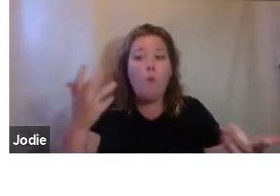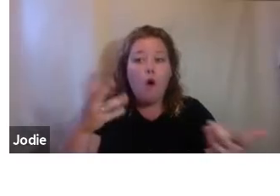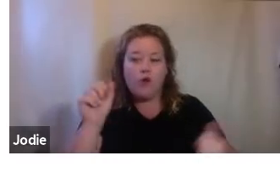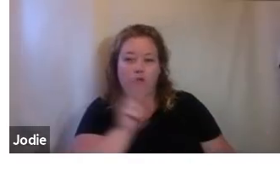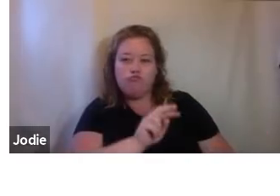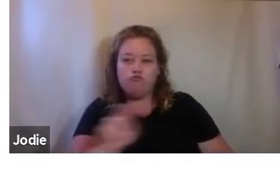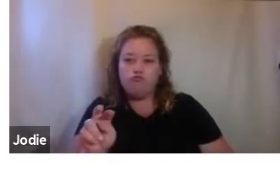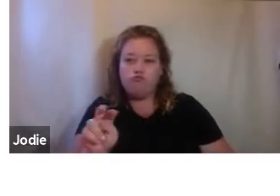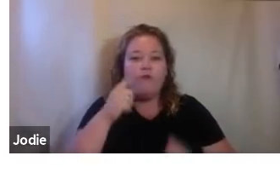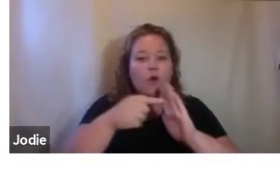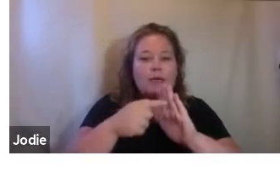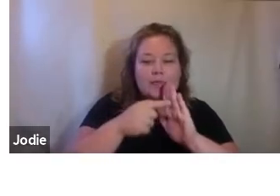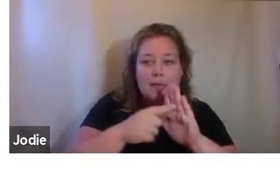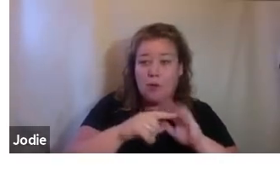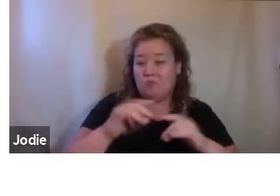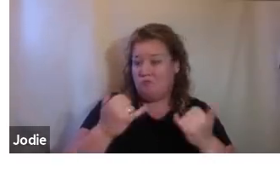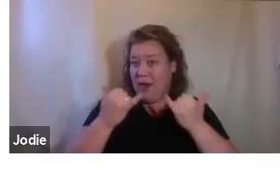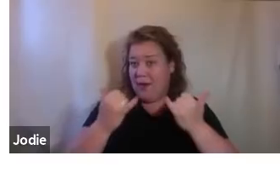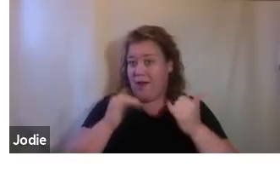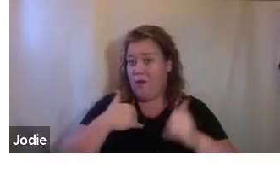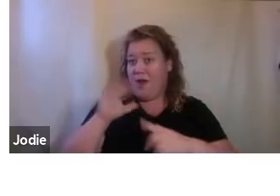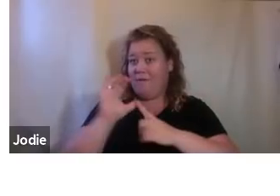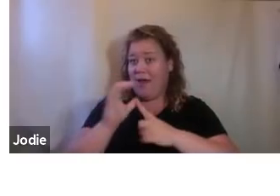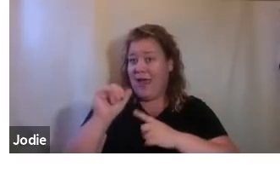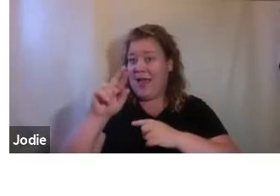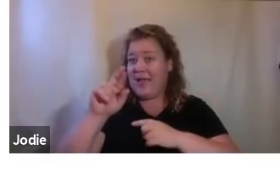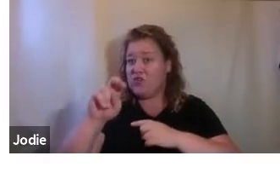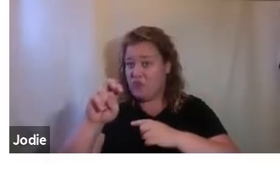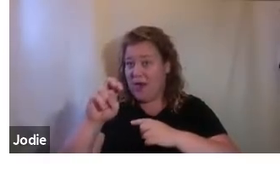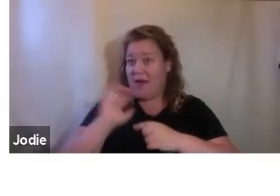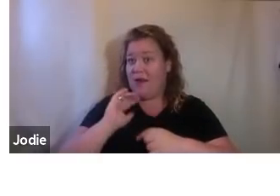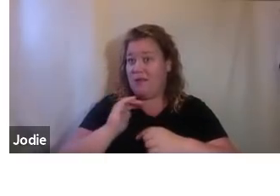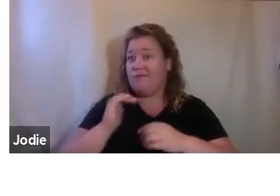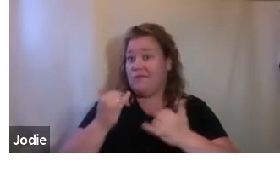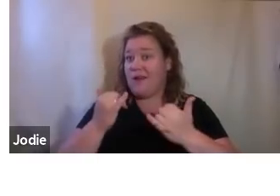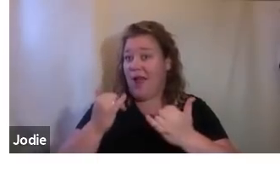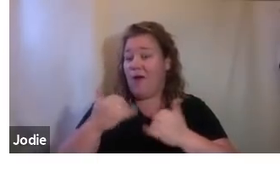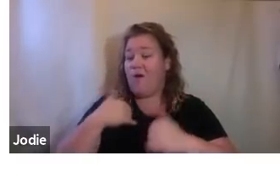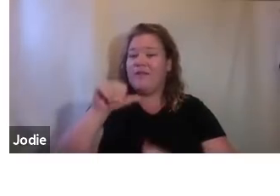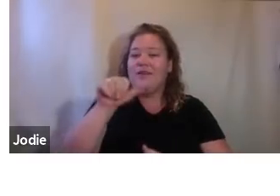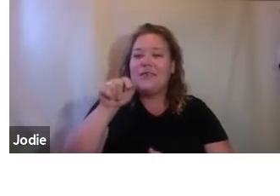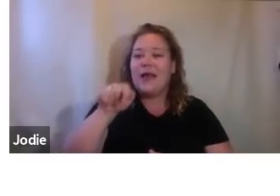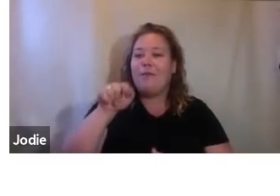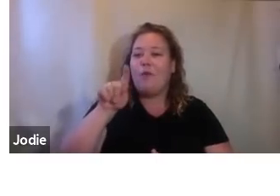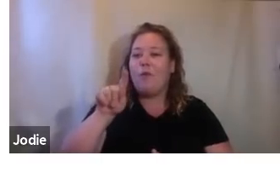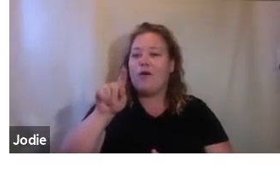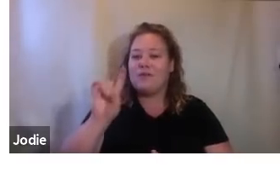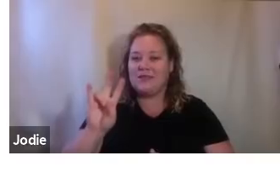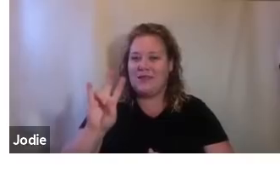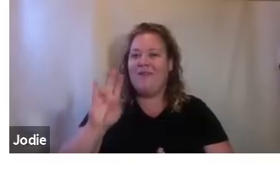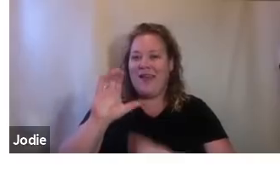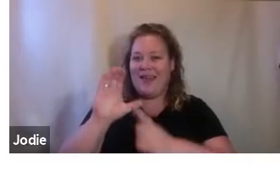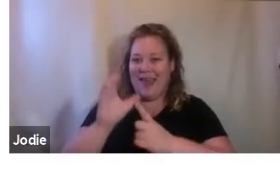7-day rolling average, right now that case rate is 10.17 new cases per 100,000 people